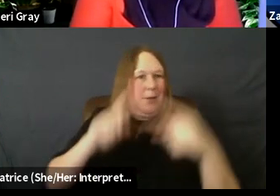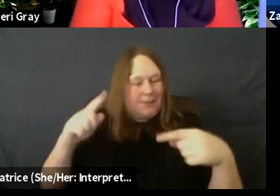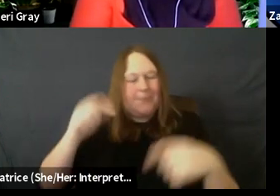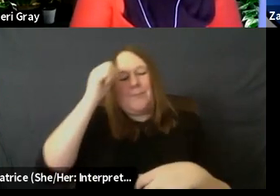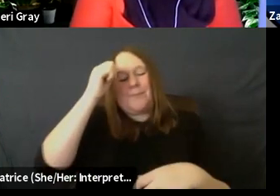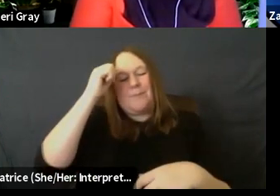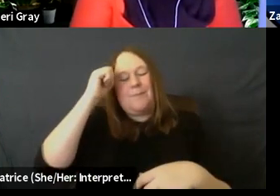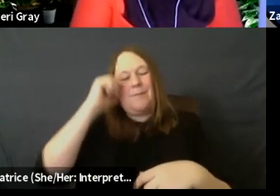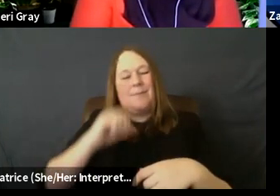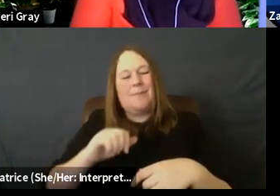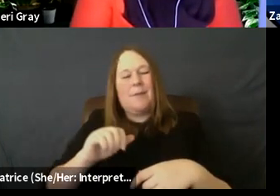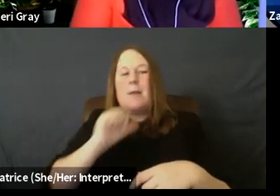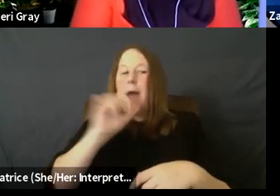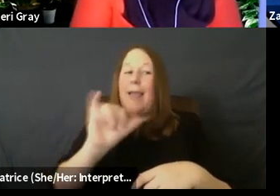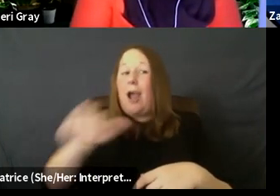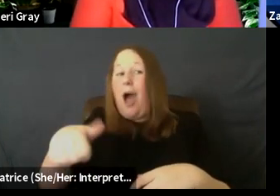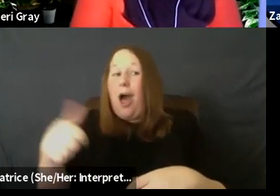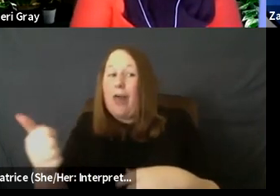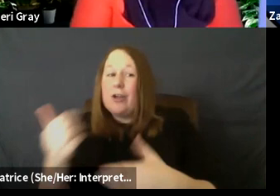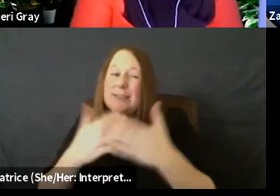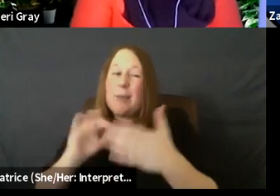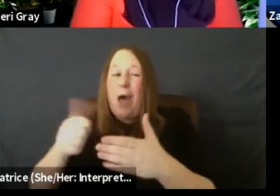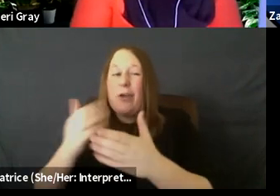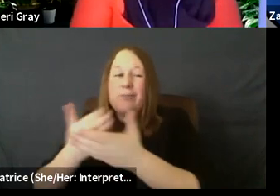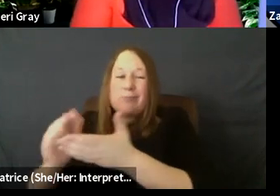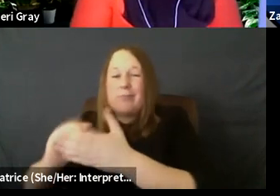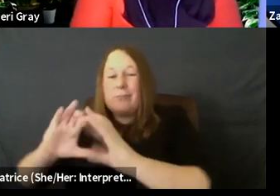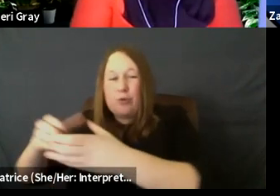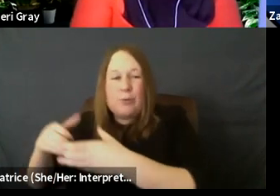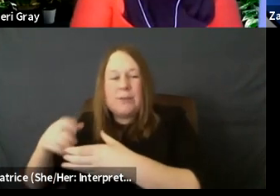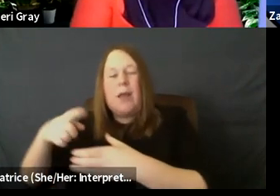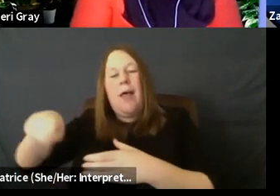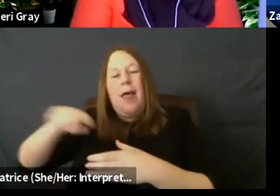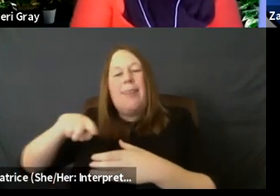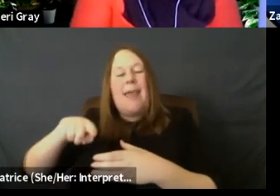that unlike some other marginalized groups,